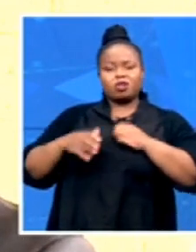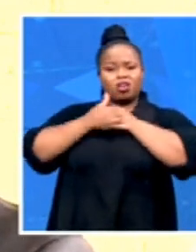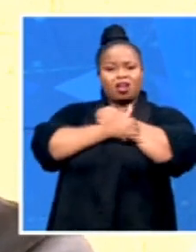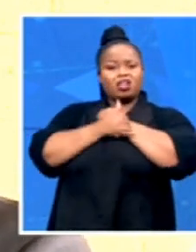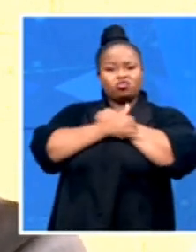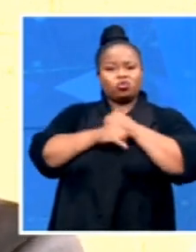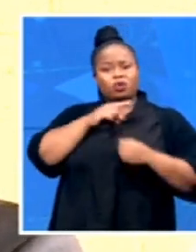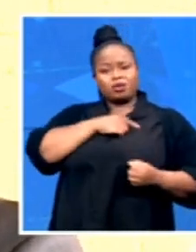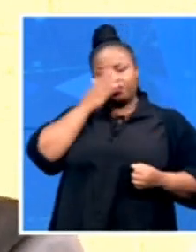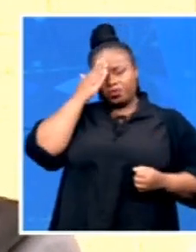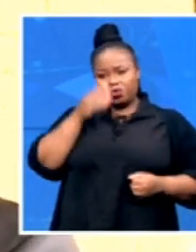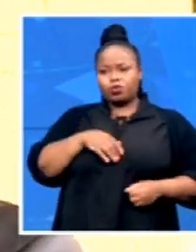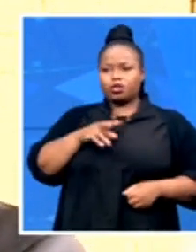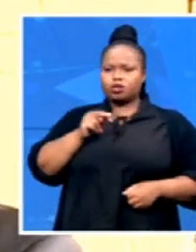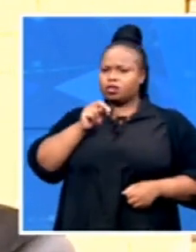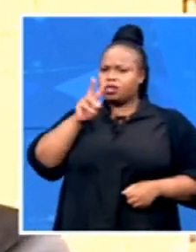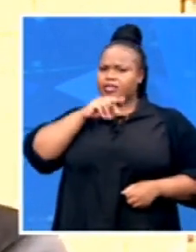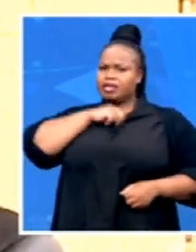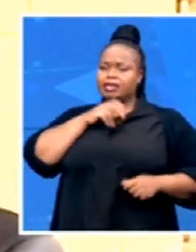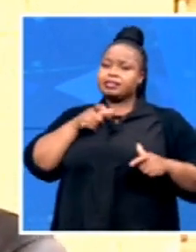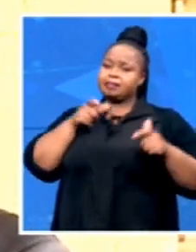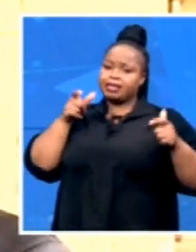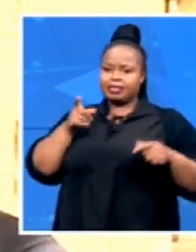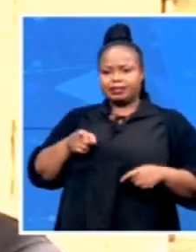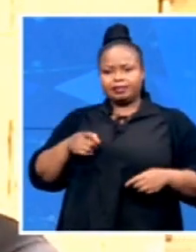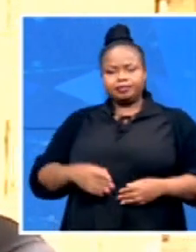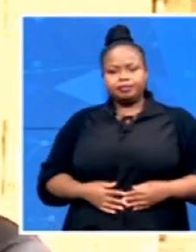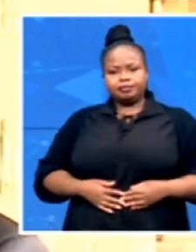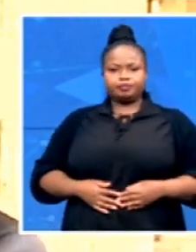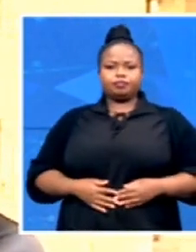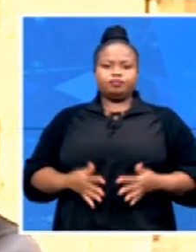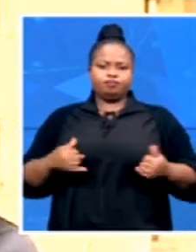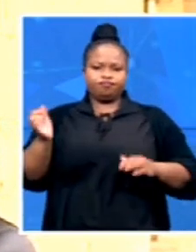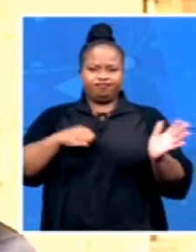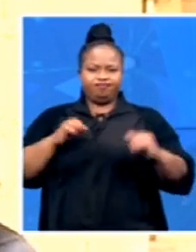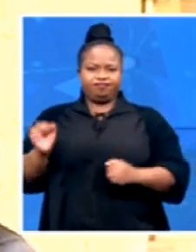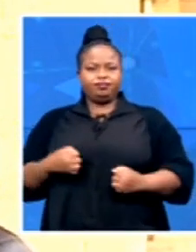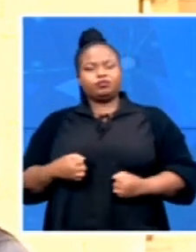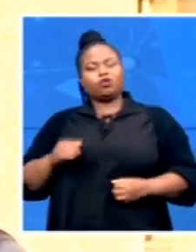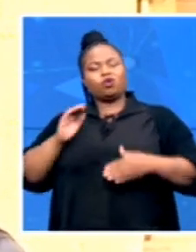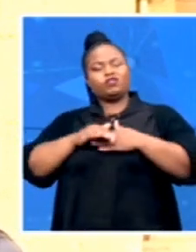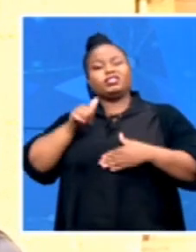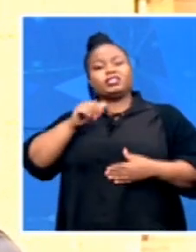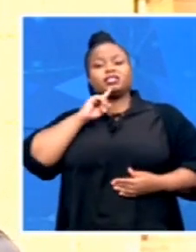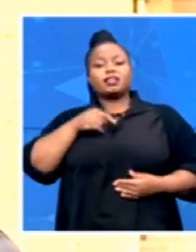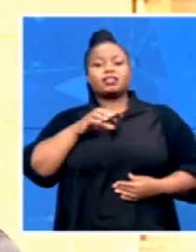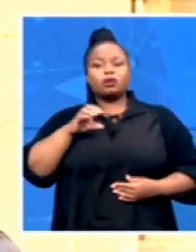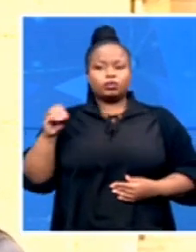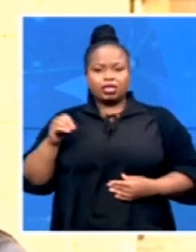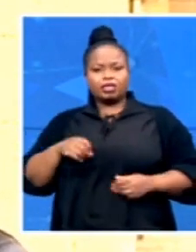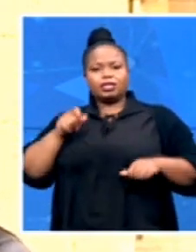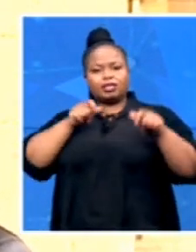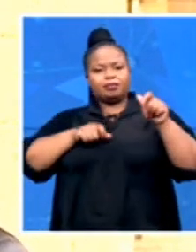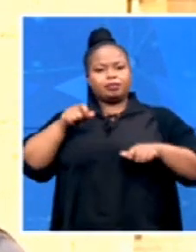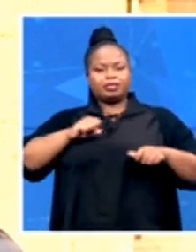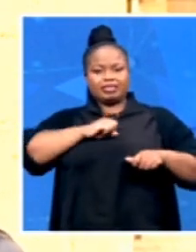other provinces. So we had to recruit about just over 6,000 invigilators and train them so that they make sure that there is nothing that